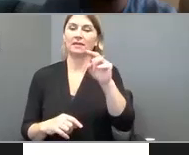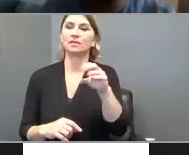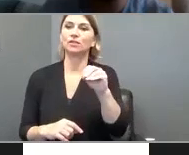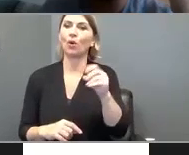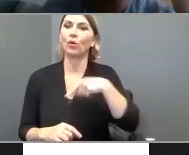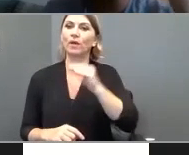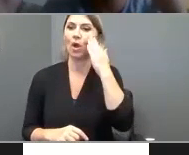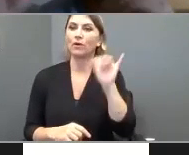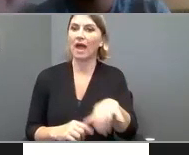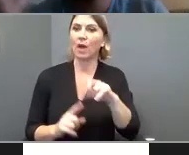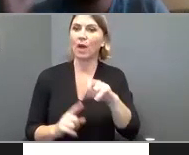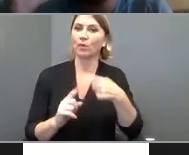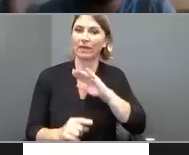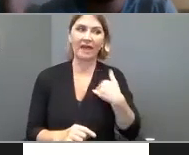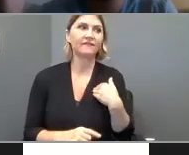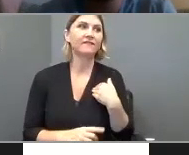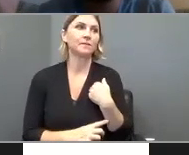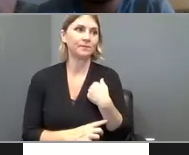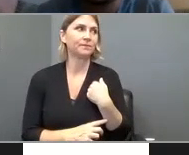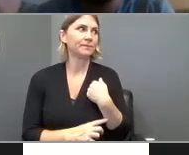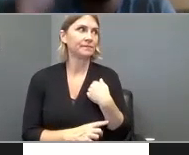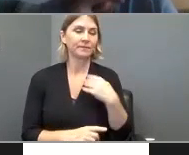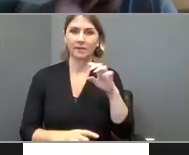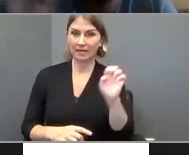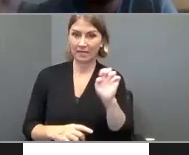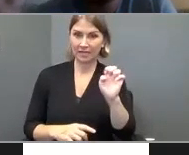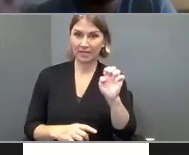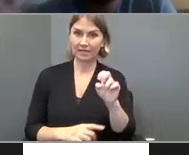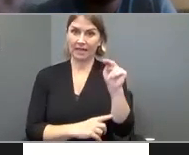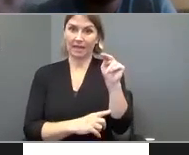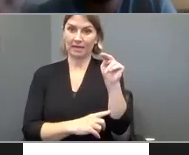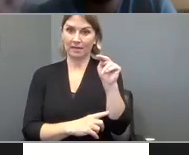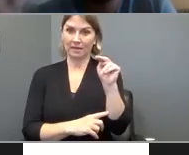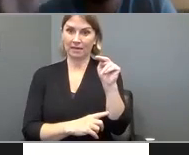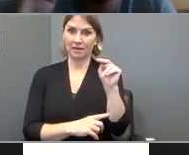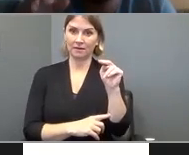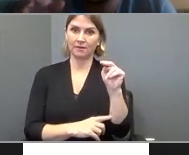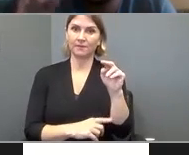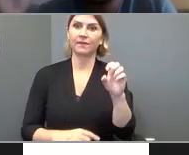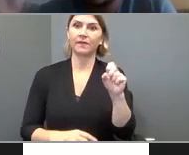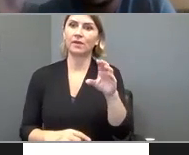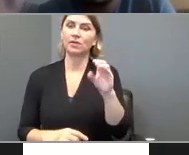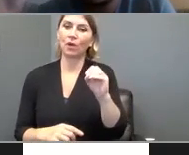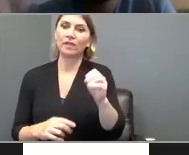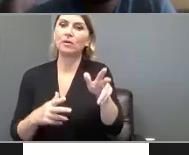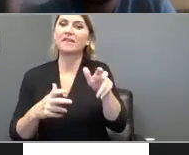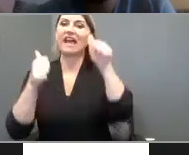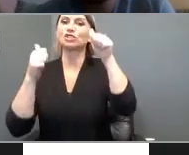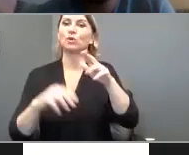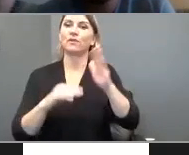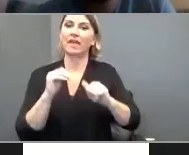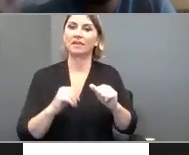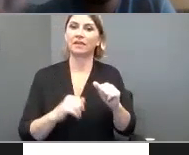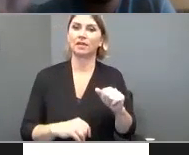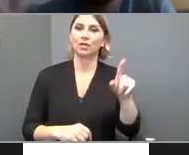when we have e raised to the power of n, that tends to infinity much more faster than square root of n, and